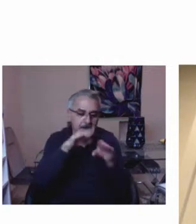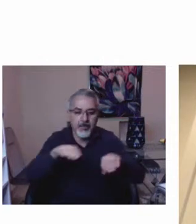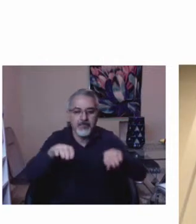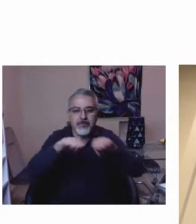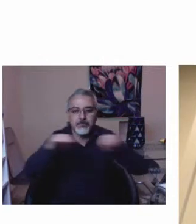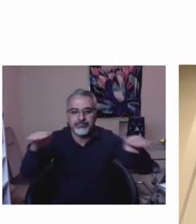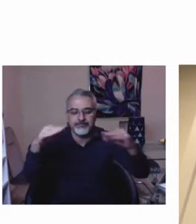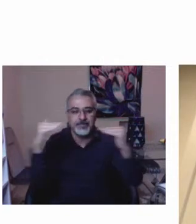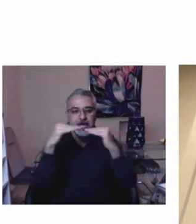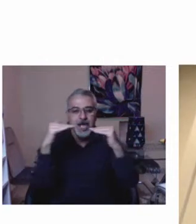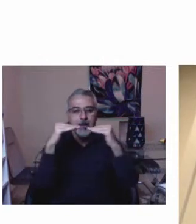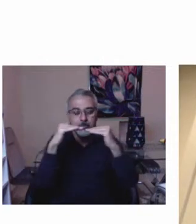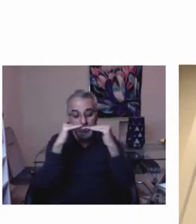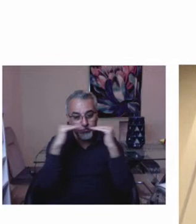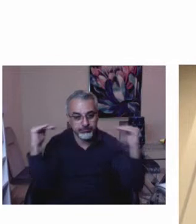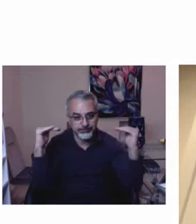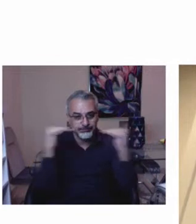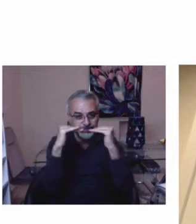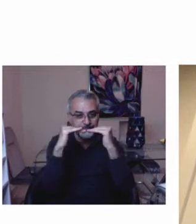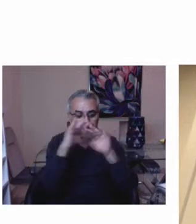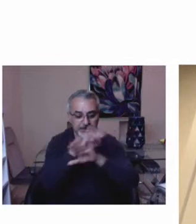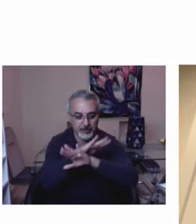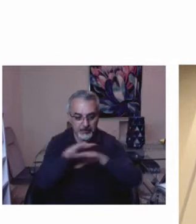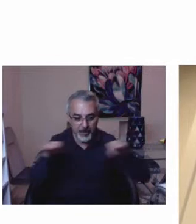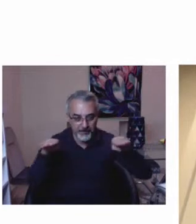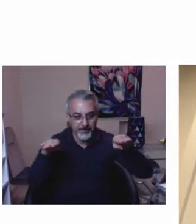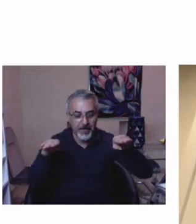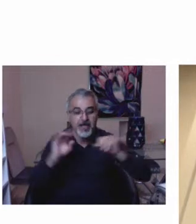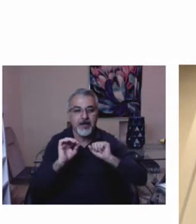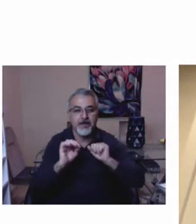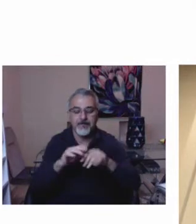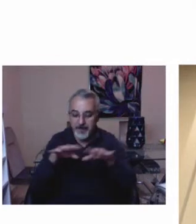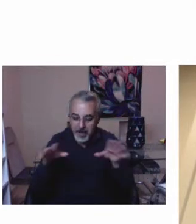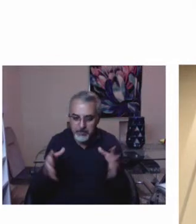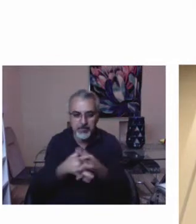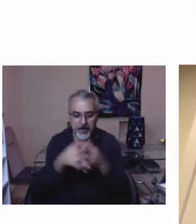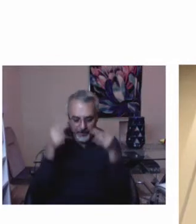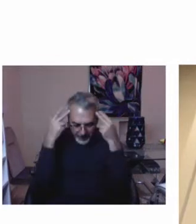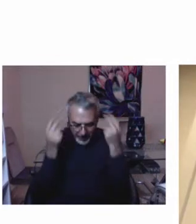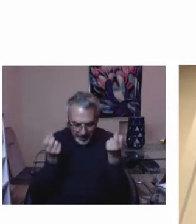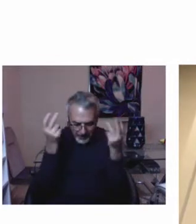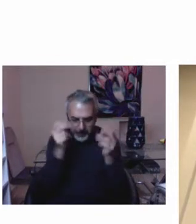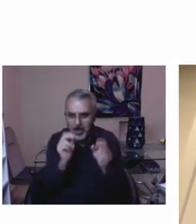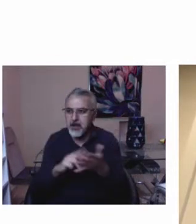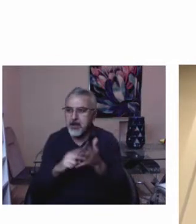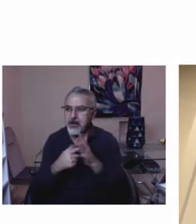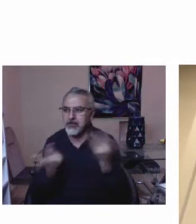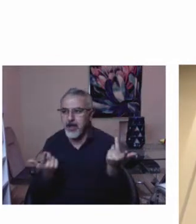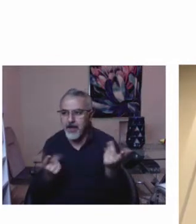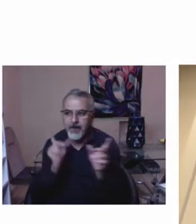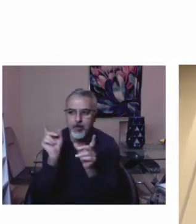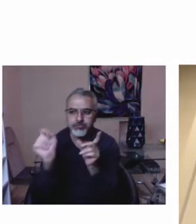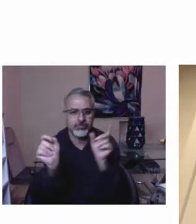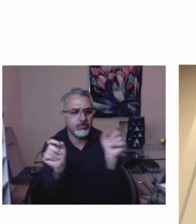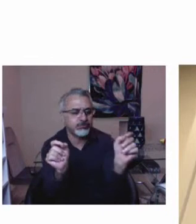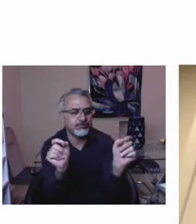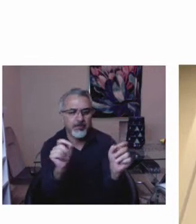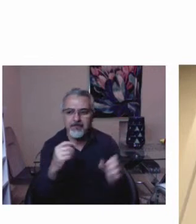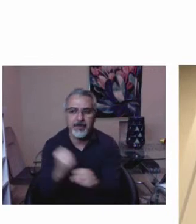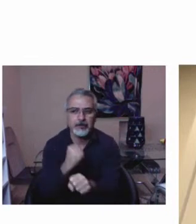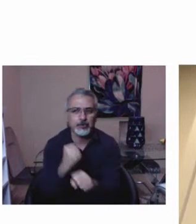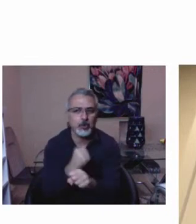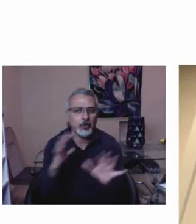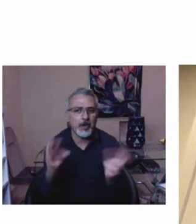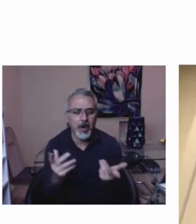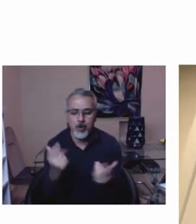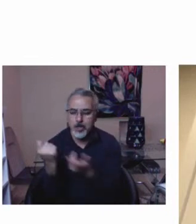tracking system, looking both in terms of bilateral aid commitments that are targeting young people more generally, but also looking into